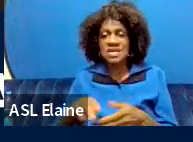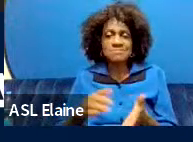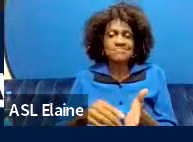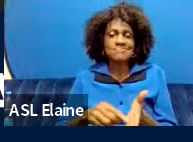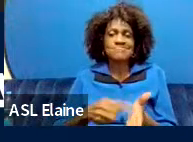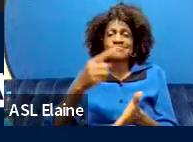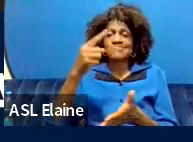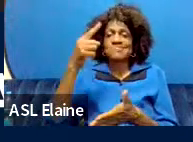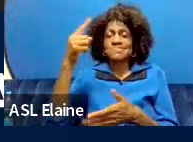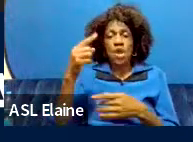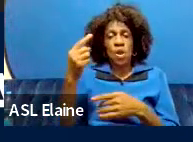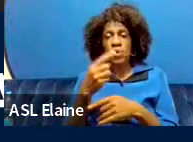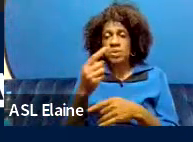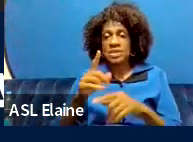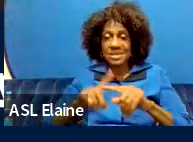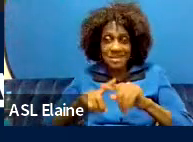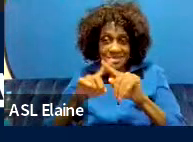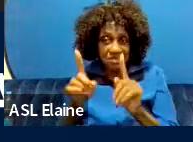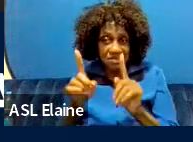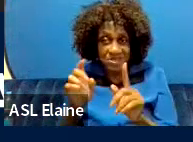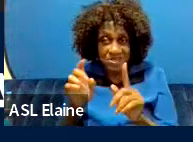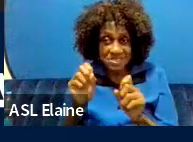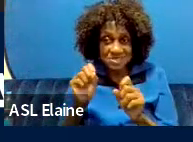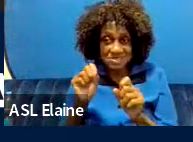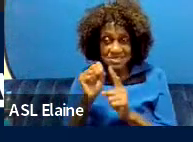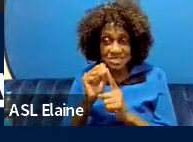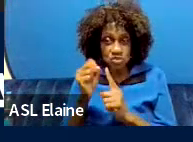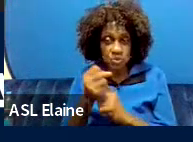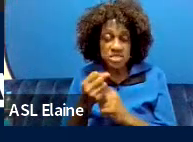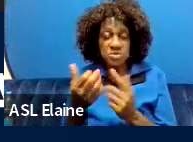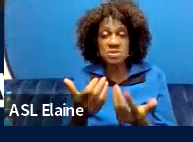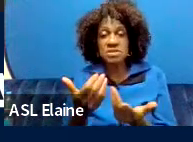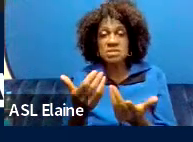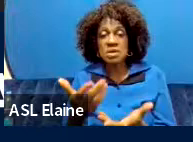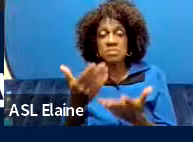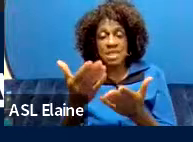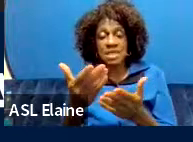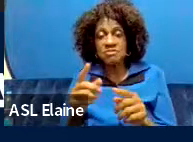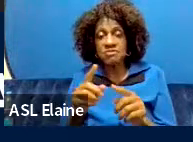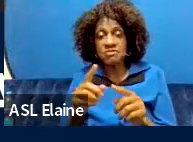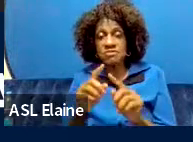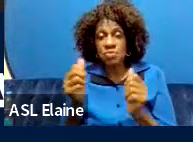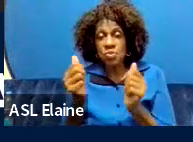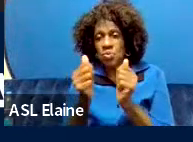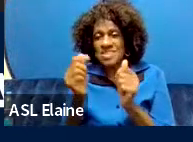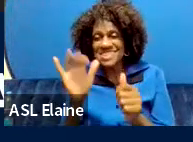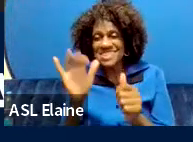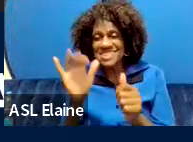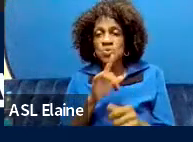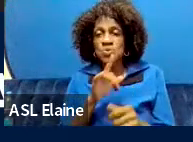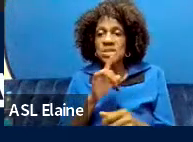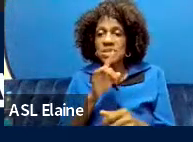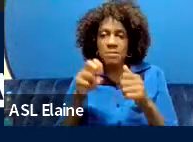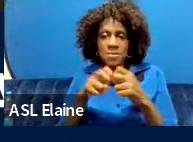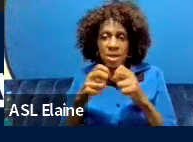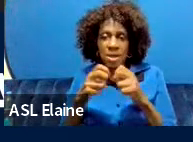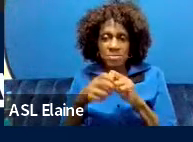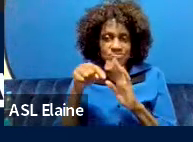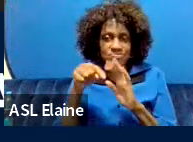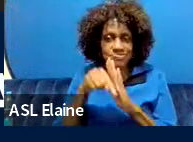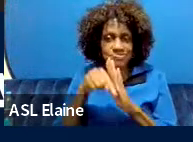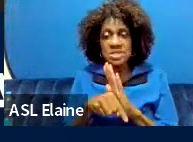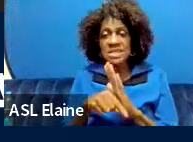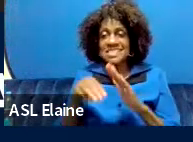only in unique circumstances that make compliance with certain provisions exceptionally problematic. The Access Board